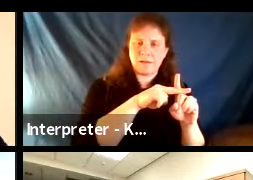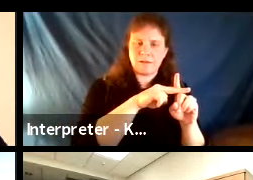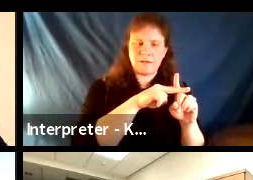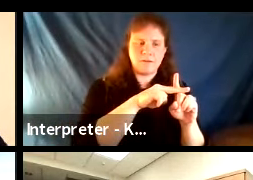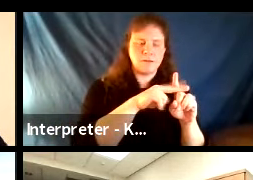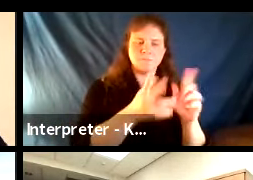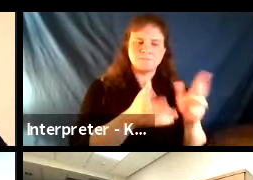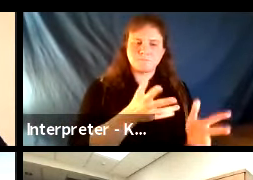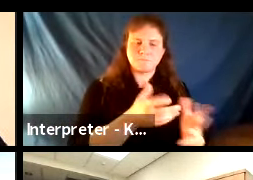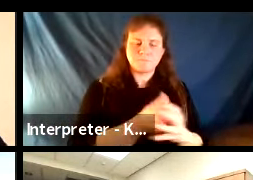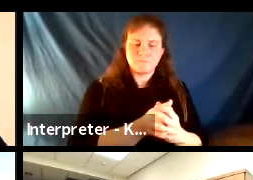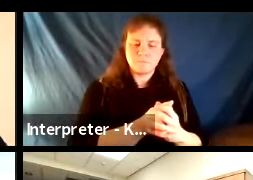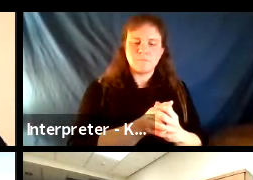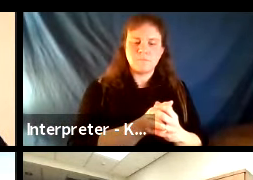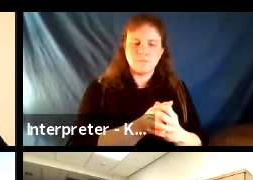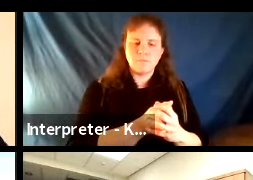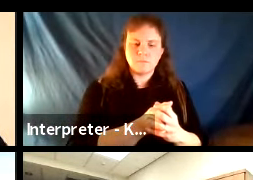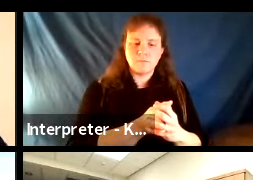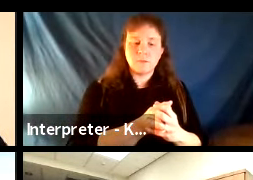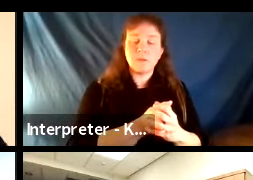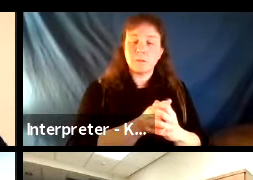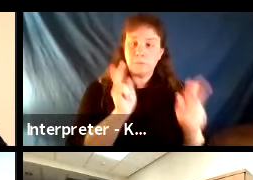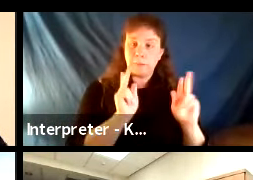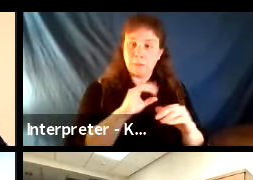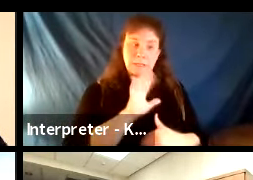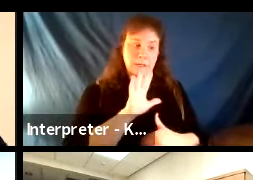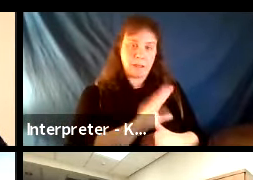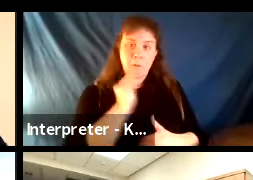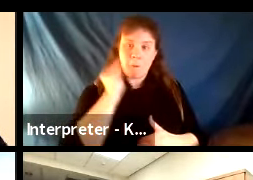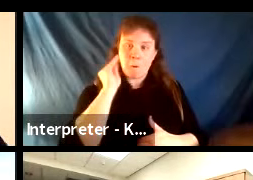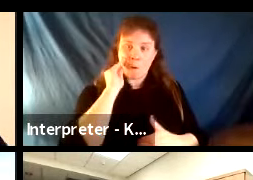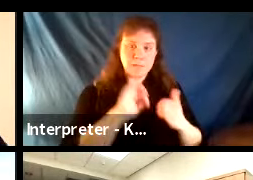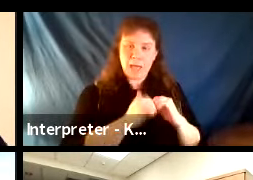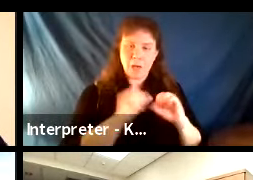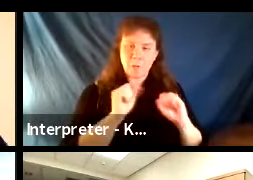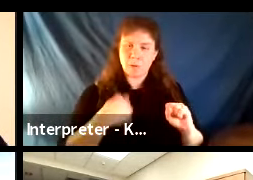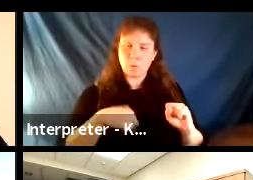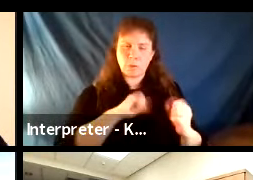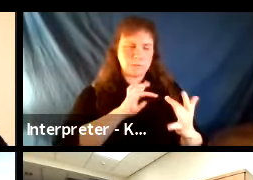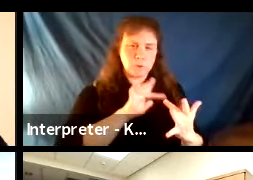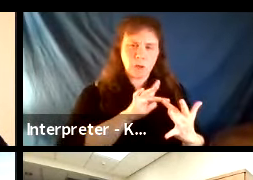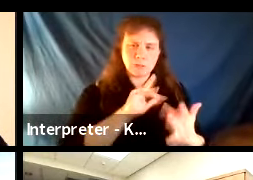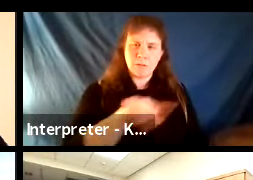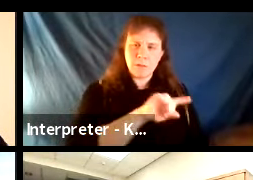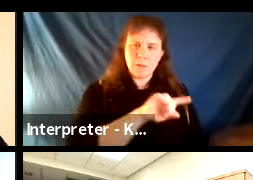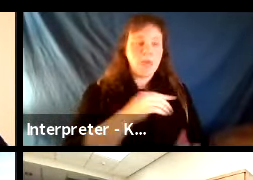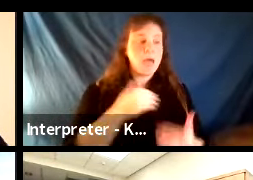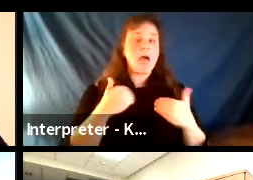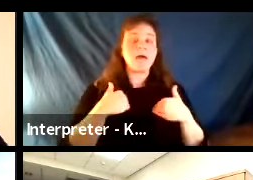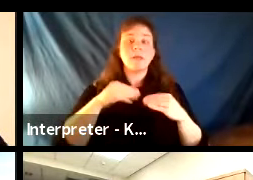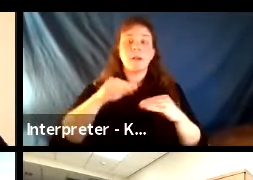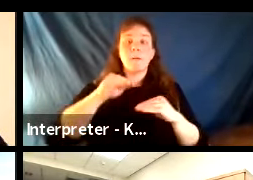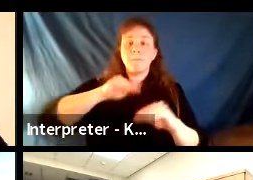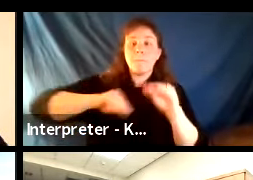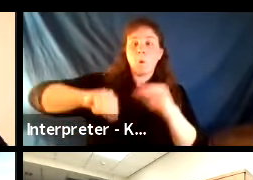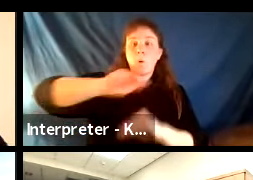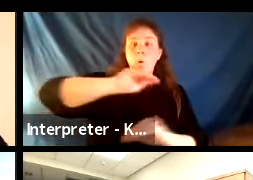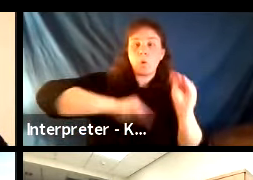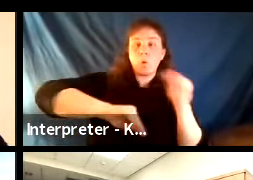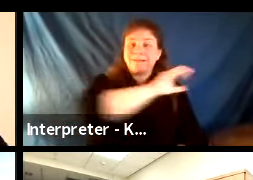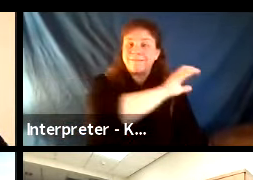especially around reaching people in their homes and mobility, and having that mobile clinics ready, a plan for that ready and